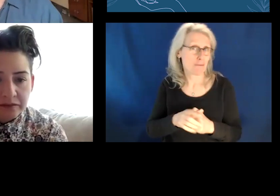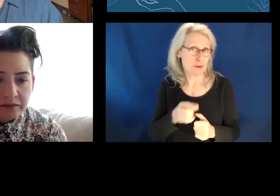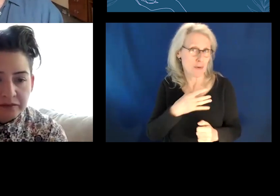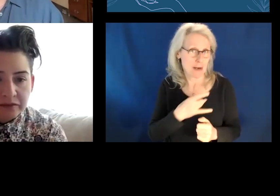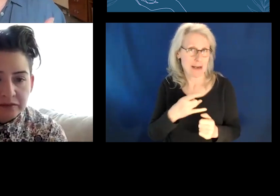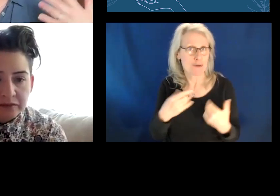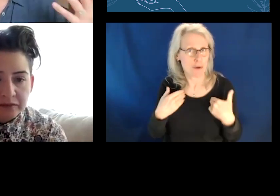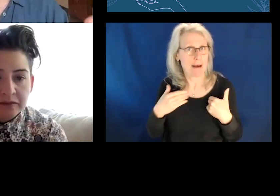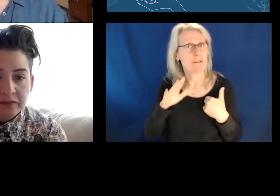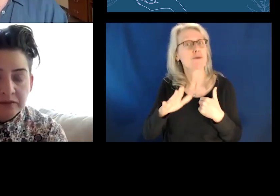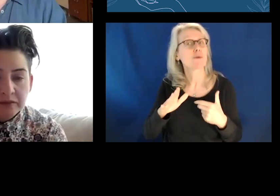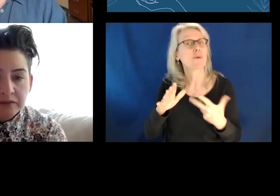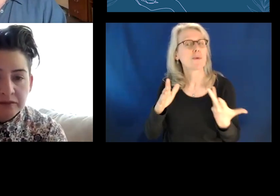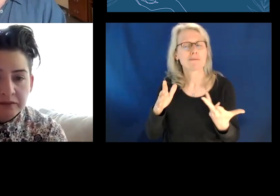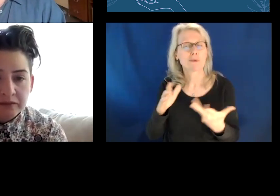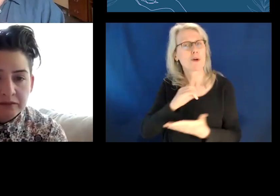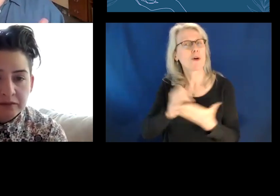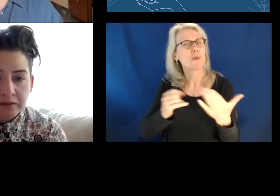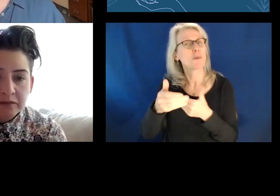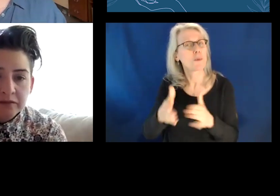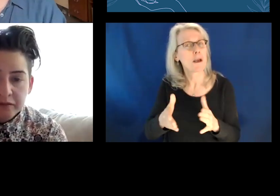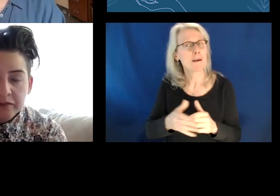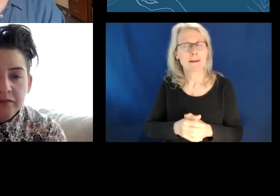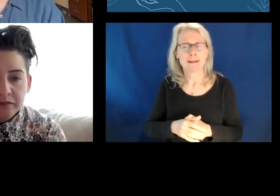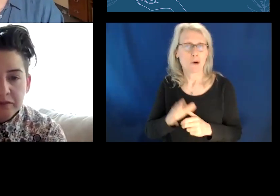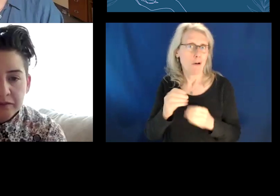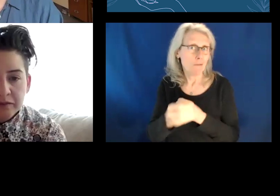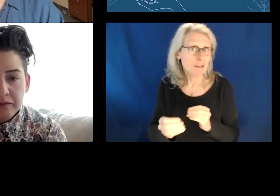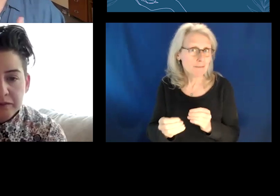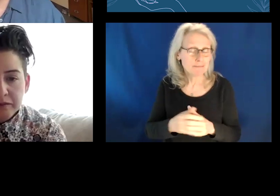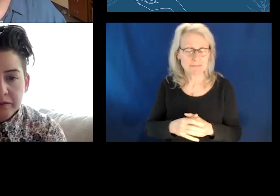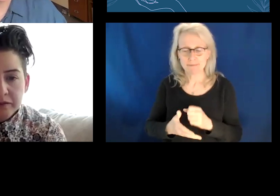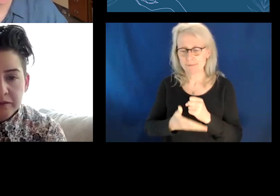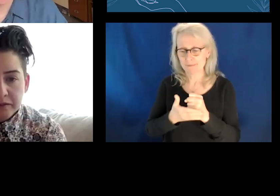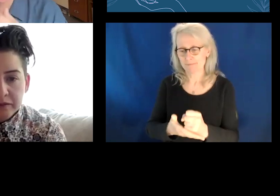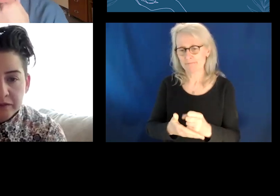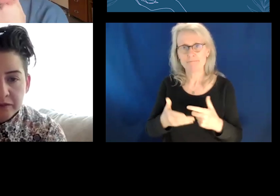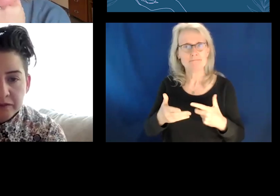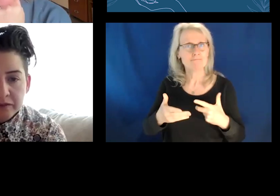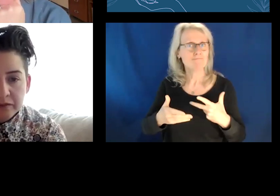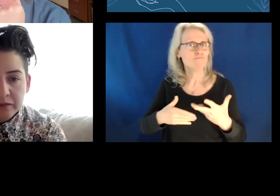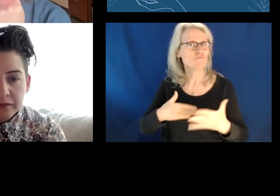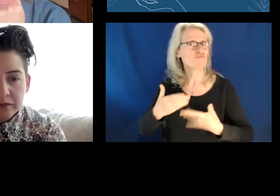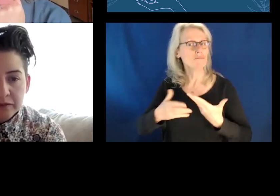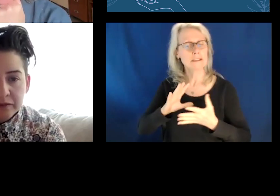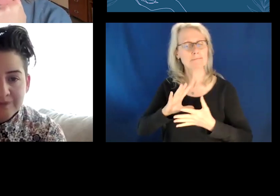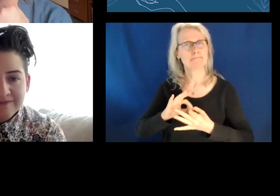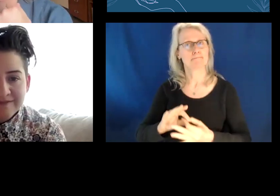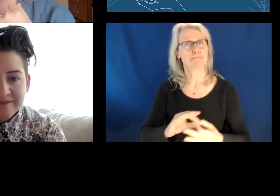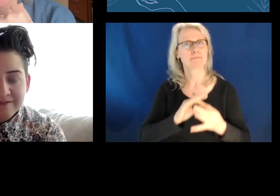of your rooms and processes or offices that help that along for you, that are particular to